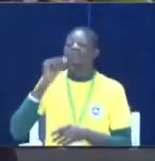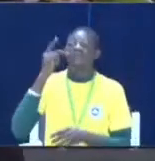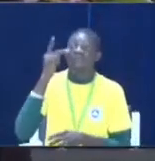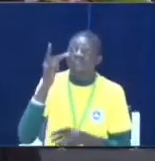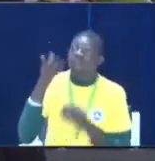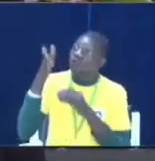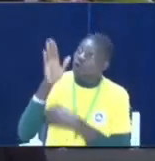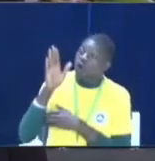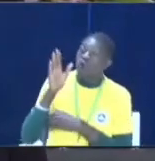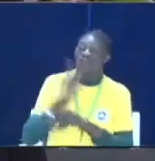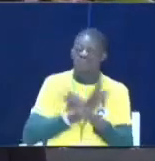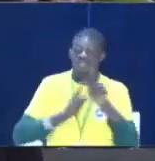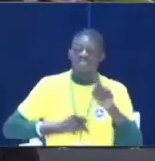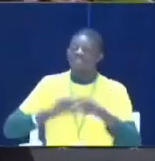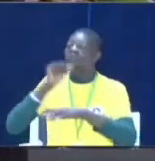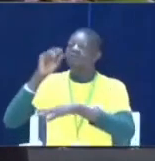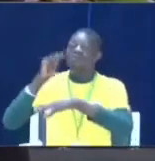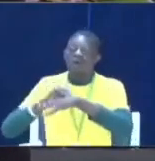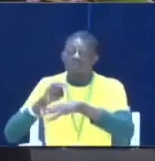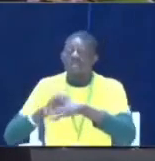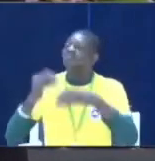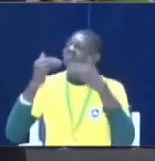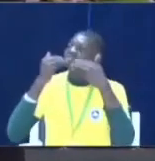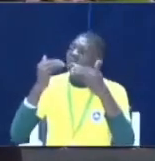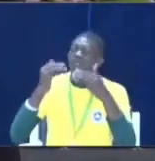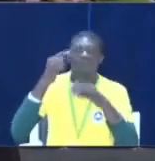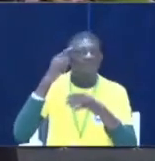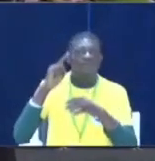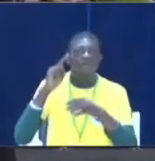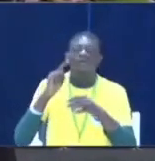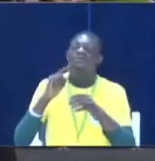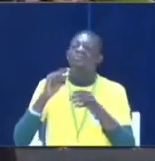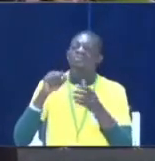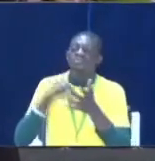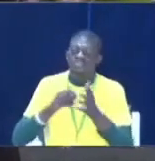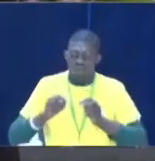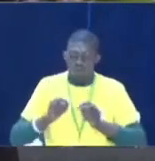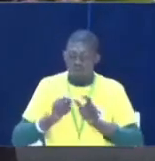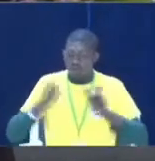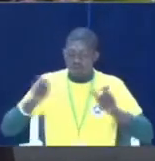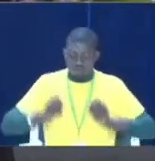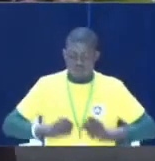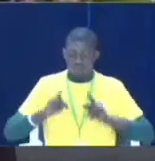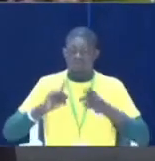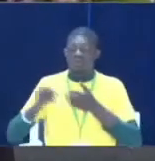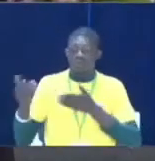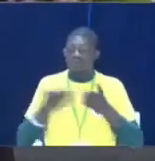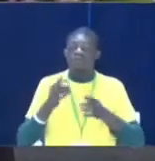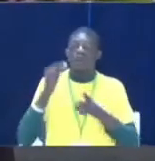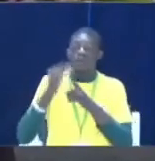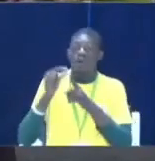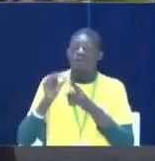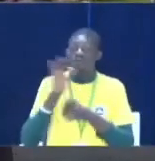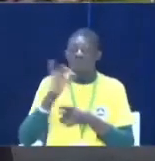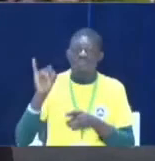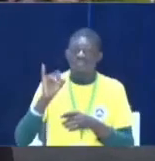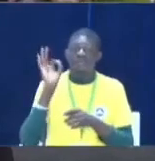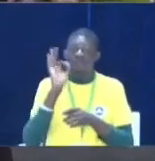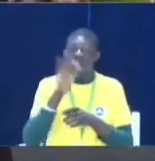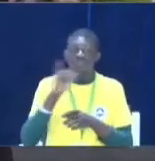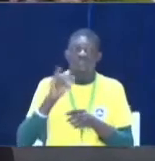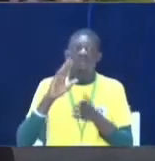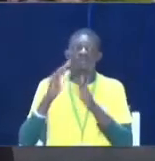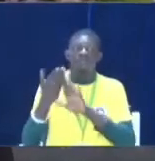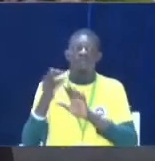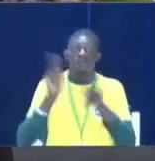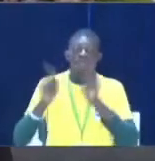The King Immortal, thank you for such a rare privilege like this to bring your word before your